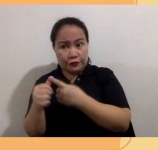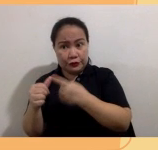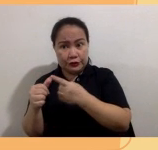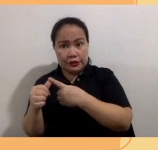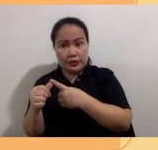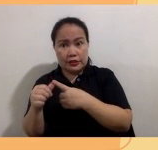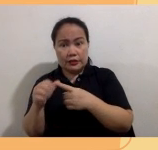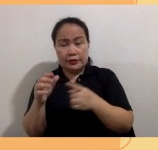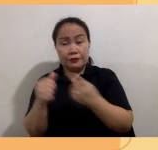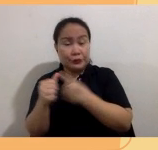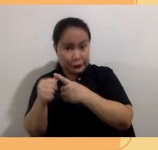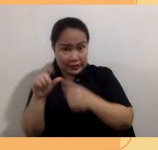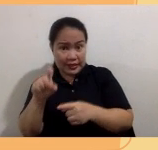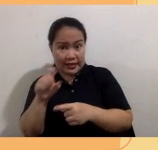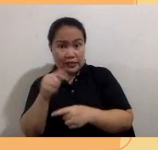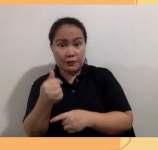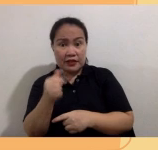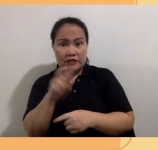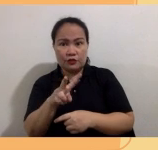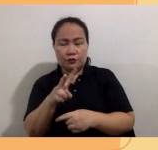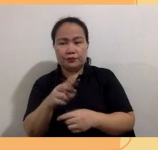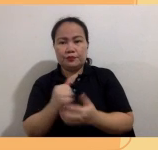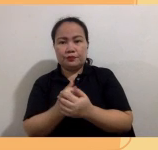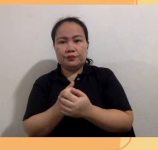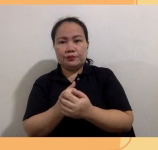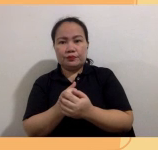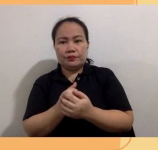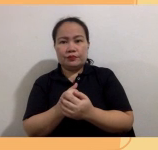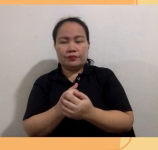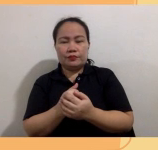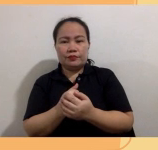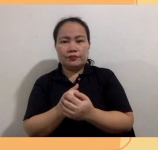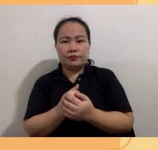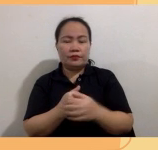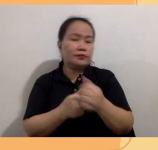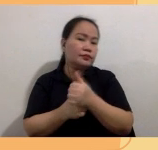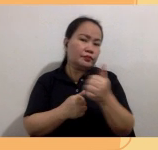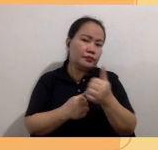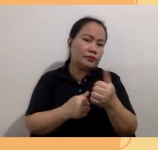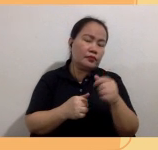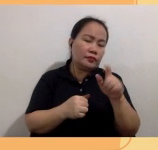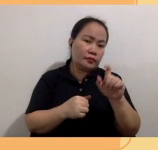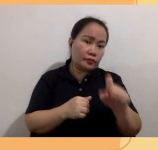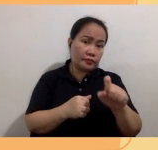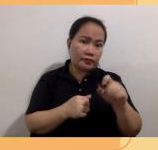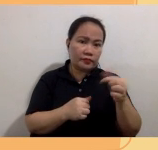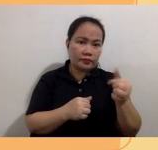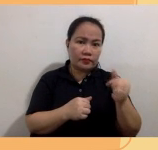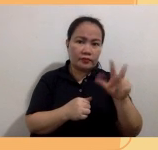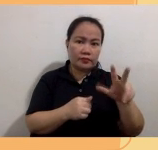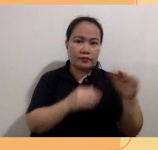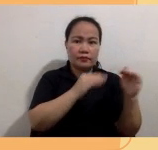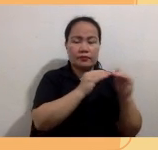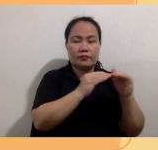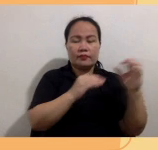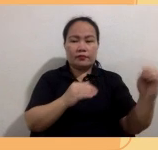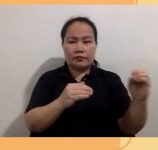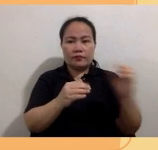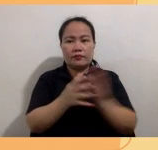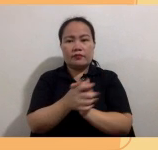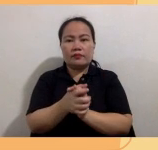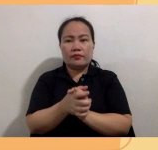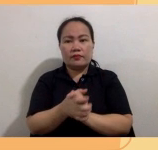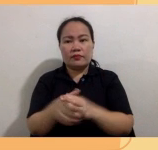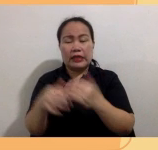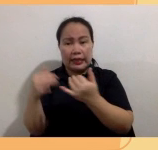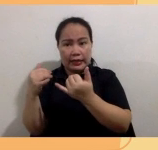0, based dito sa nakuha natin. So, x plus 2 is equal to 0, and the other one is x plus 3 is equal to